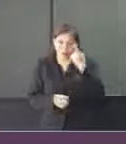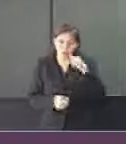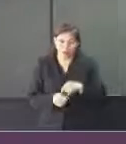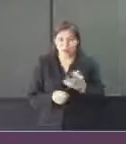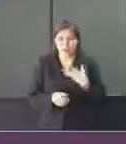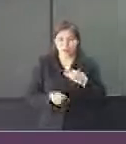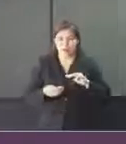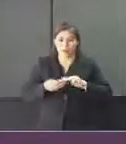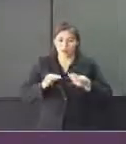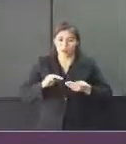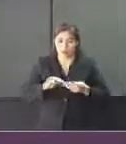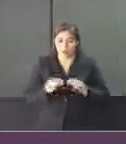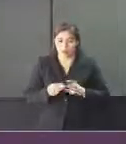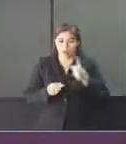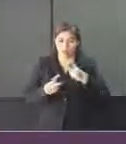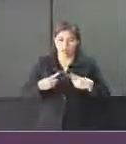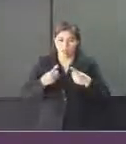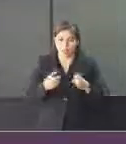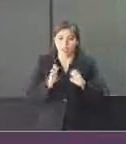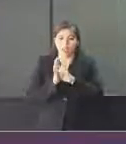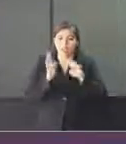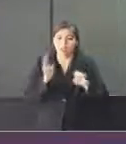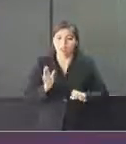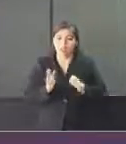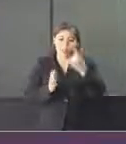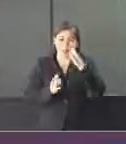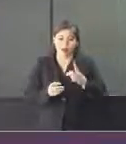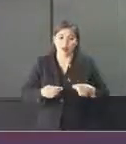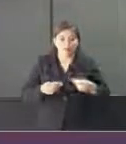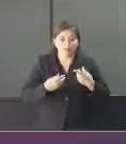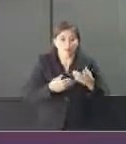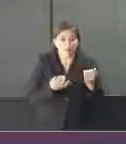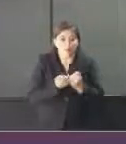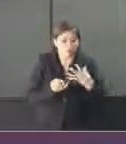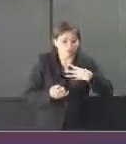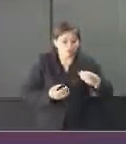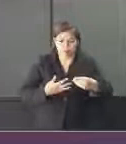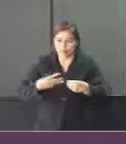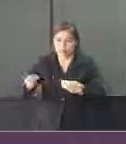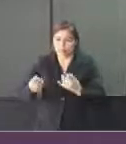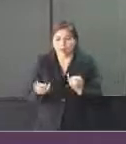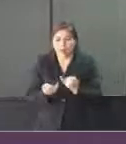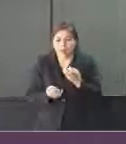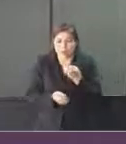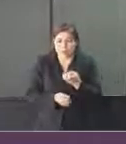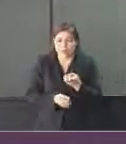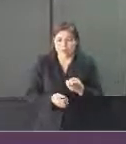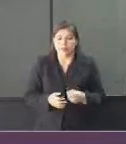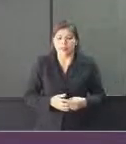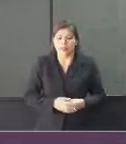law that is exemplary to be replicated.